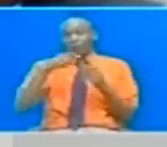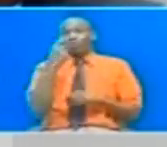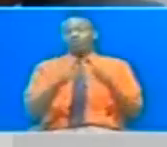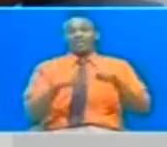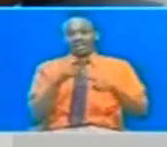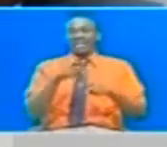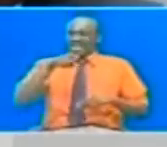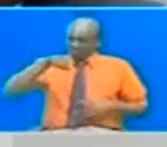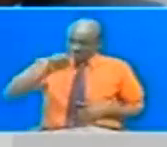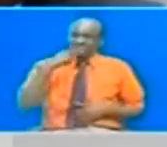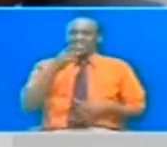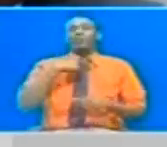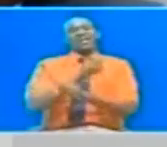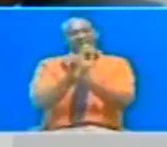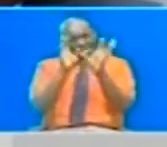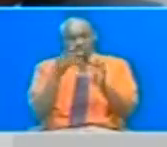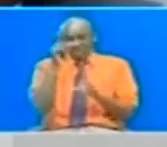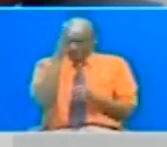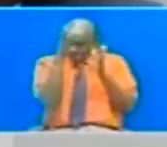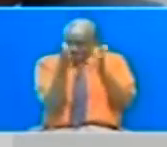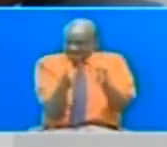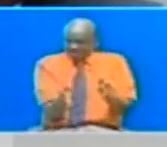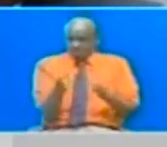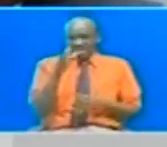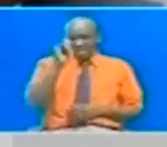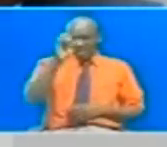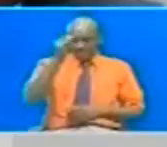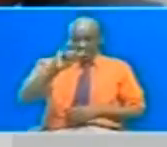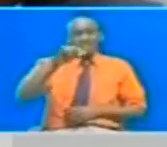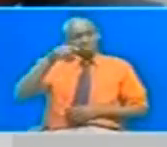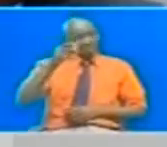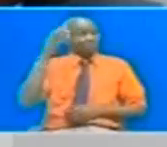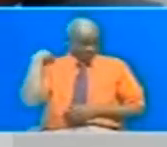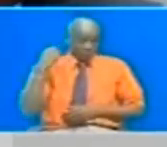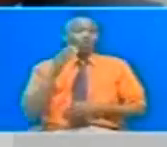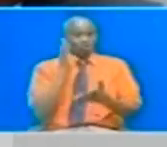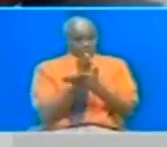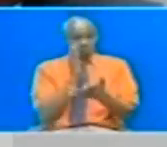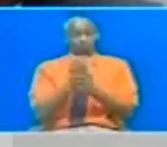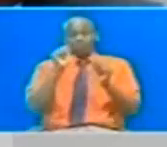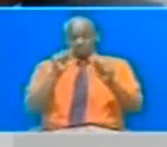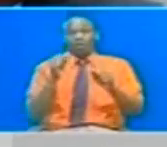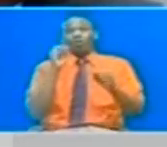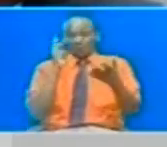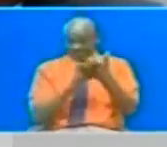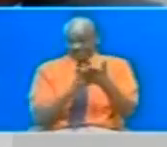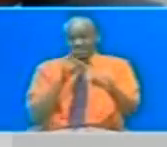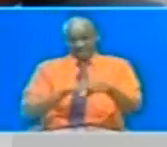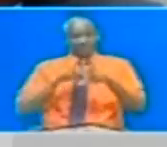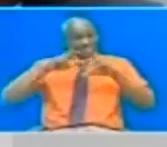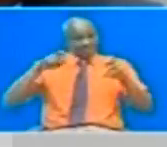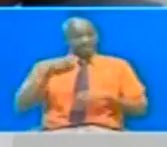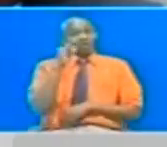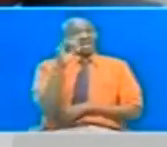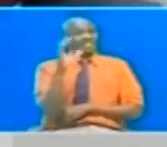sought to clarify that Meshack Yebei was contacted alongside many other potential witnesses during the investigations into the